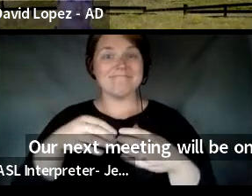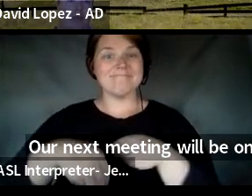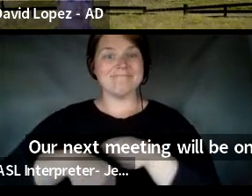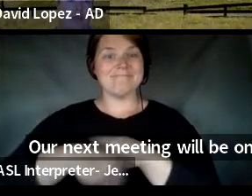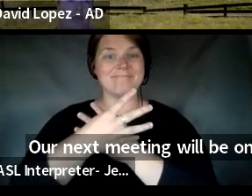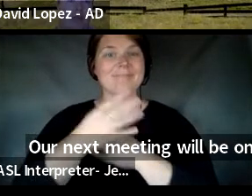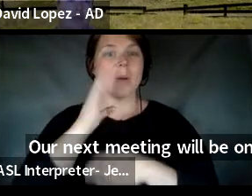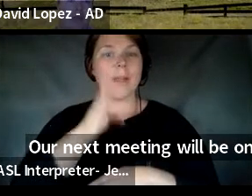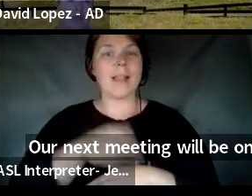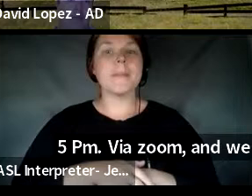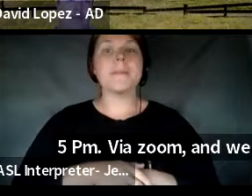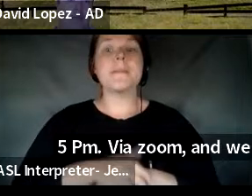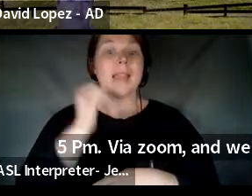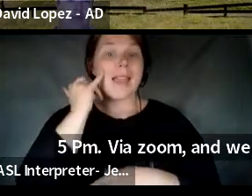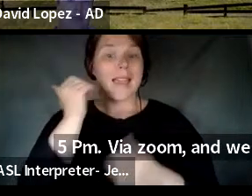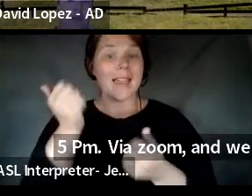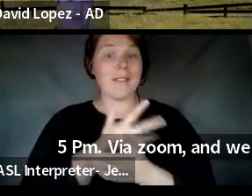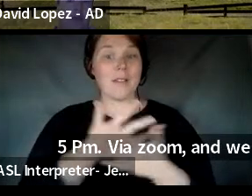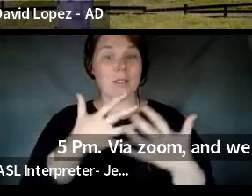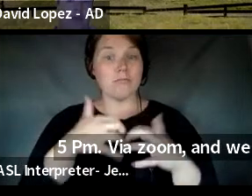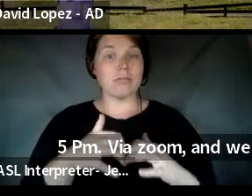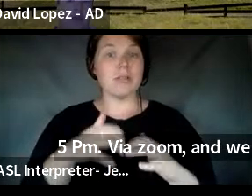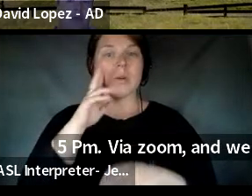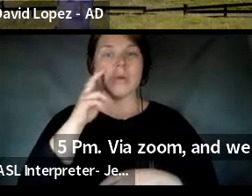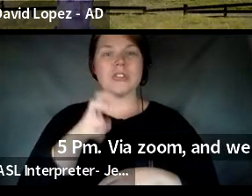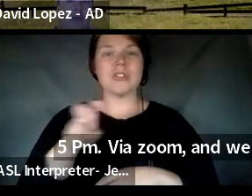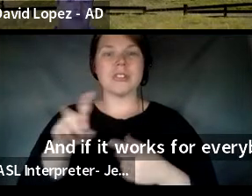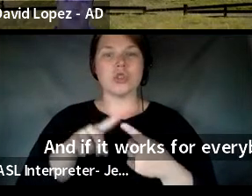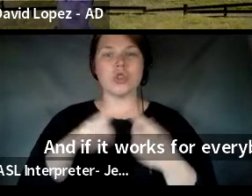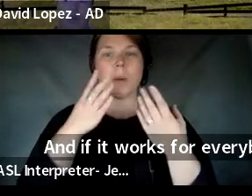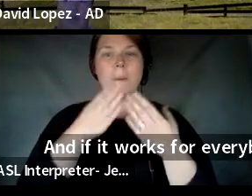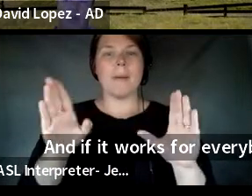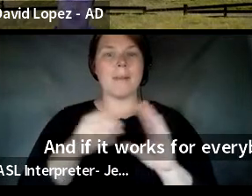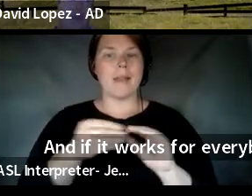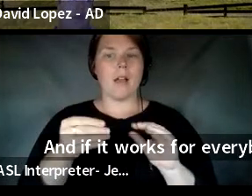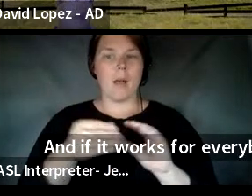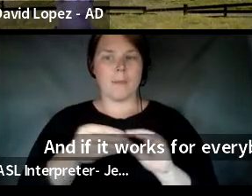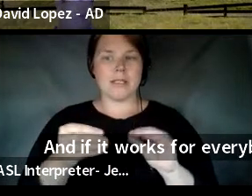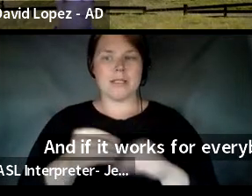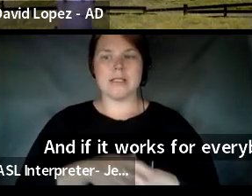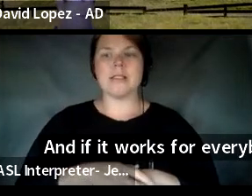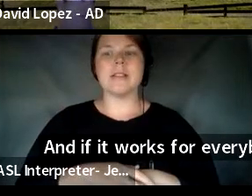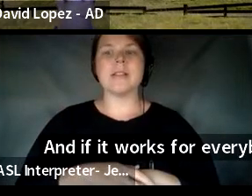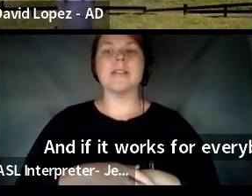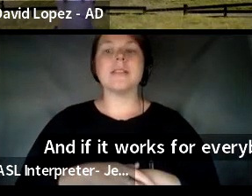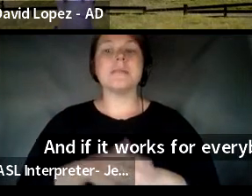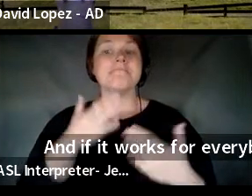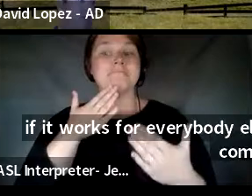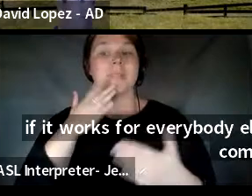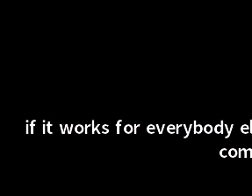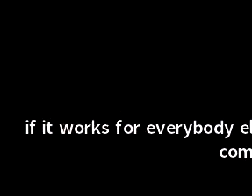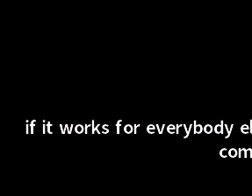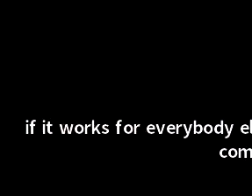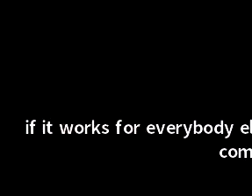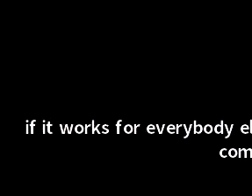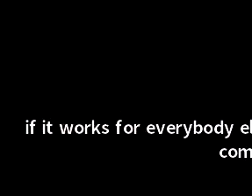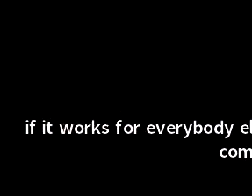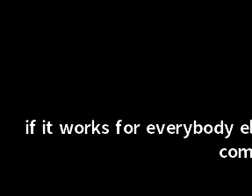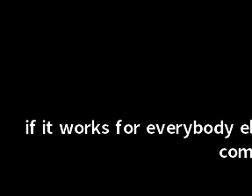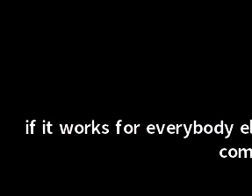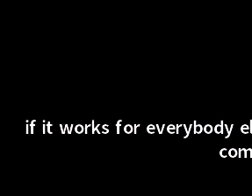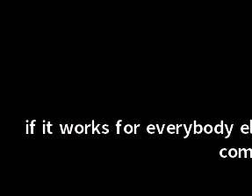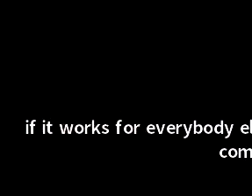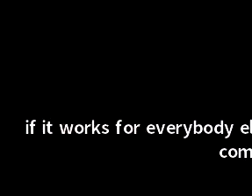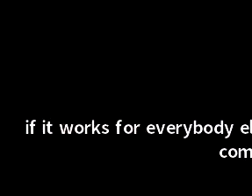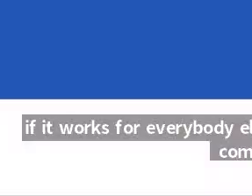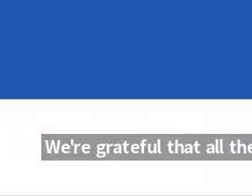And if it works for everybody else, we can transition to public comments. We're grateful that all the CSC has shared during this meeting. And at